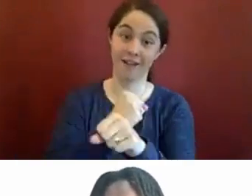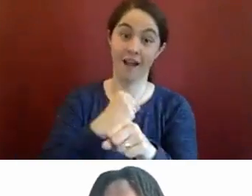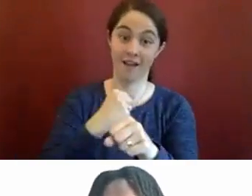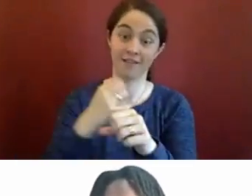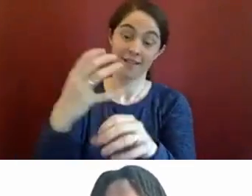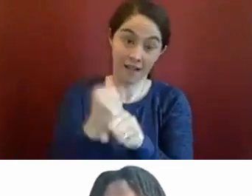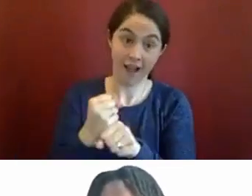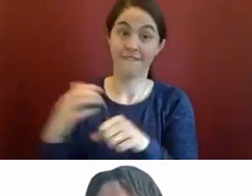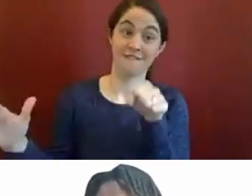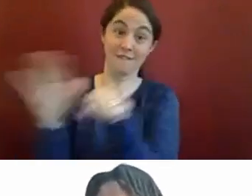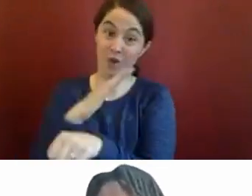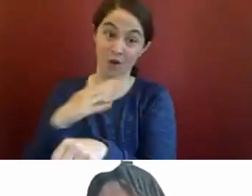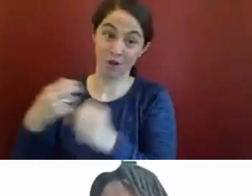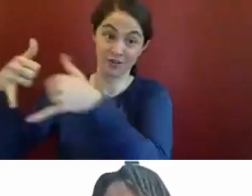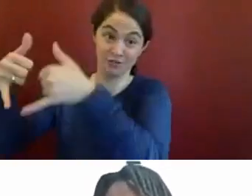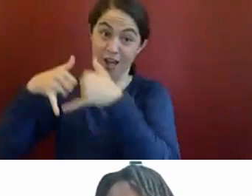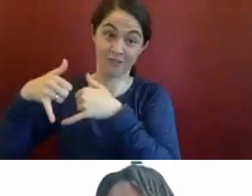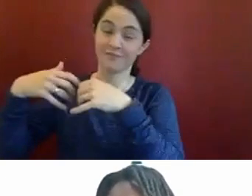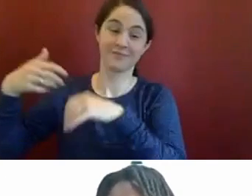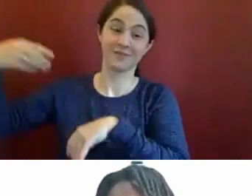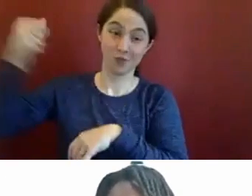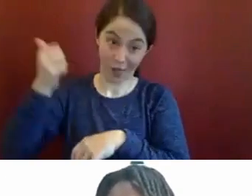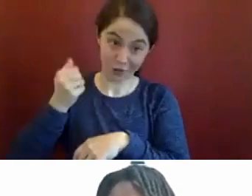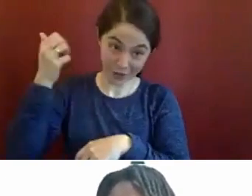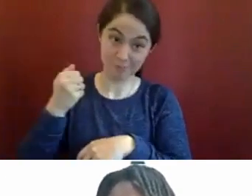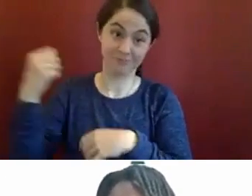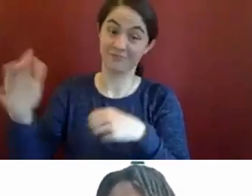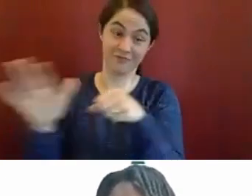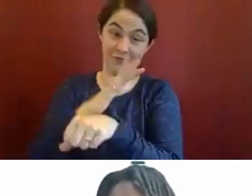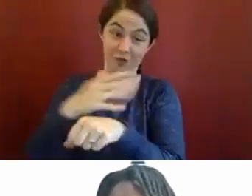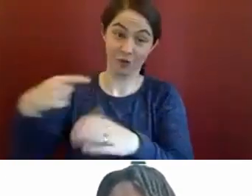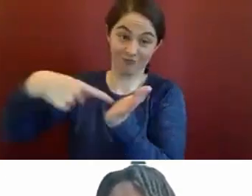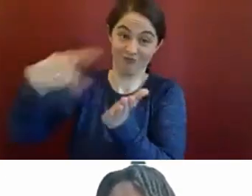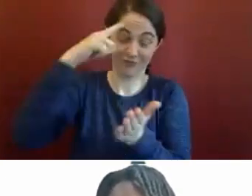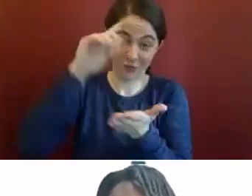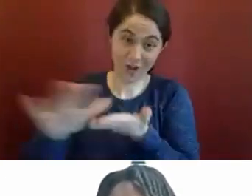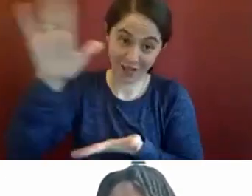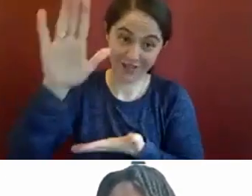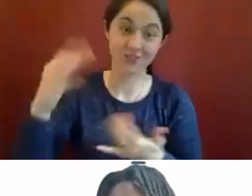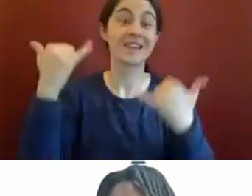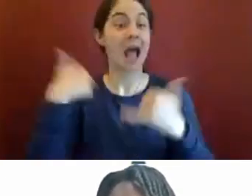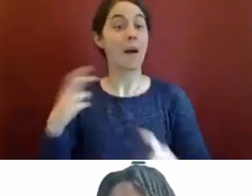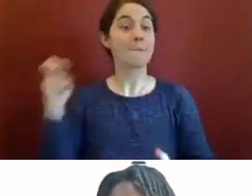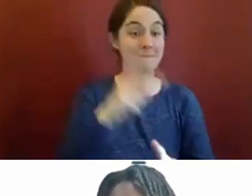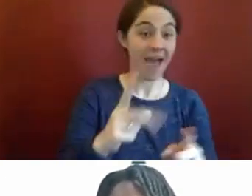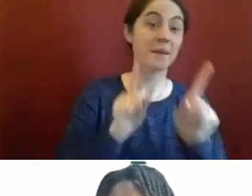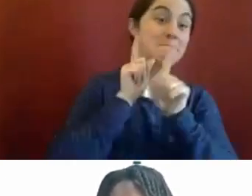college and I came back as a mentor for the same program, just like